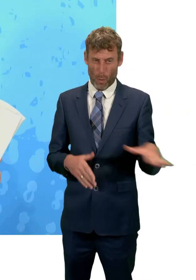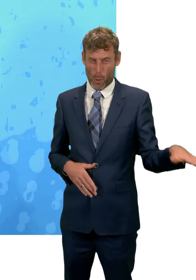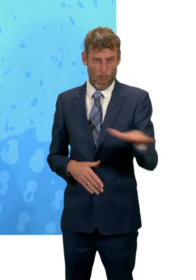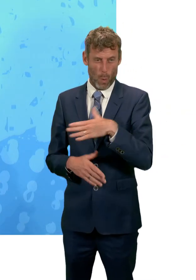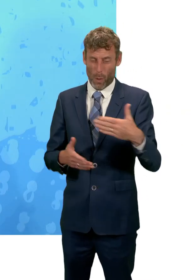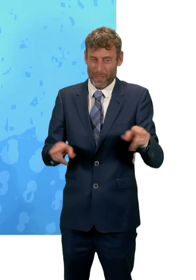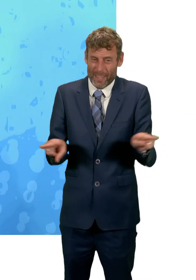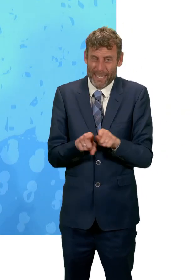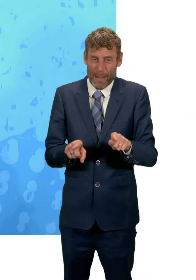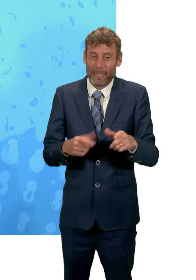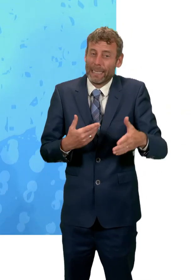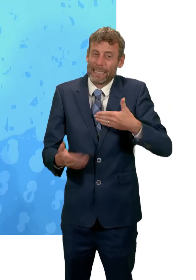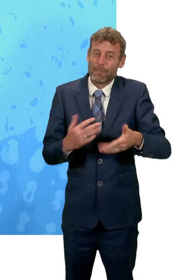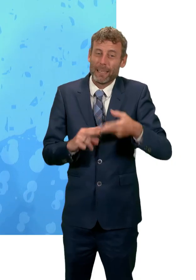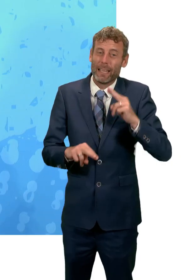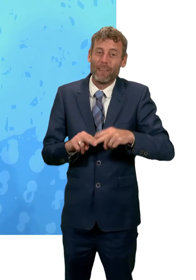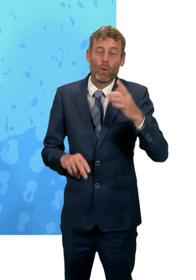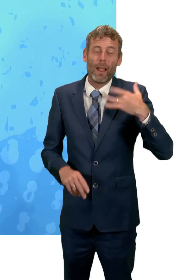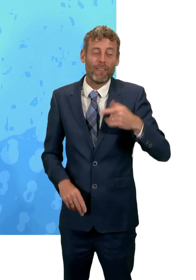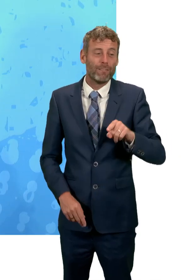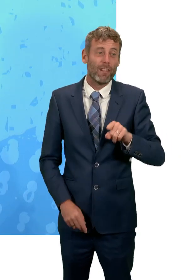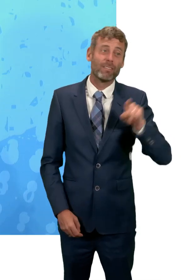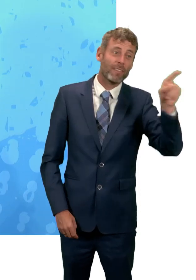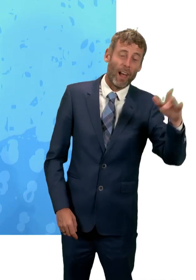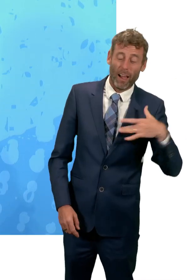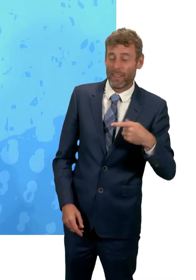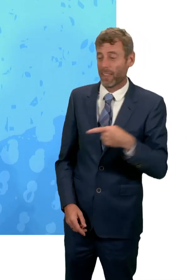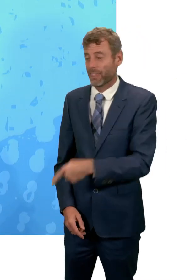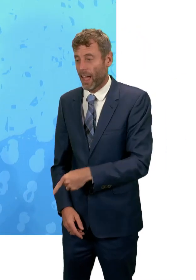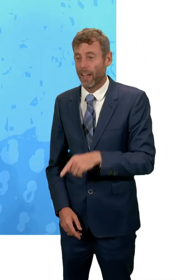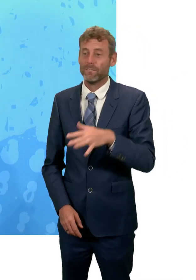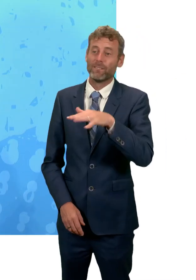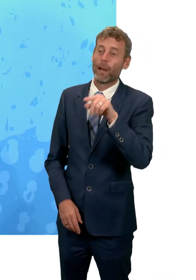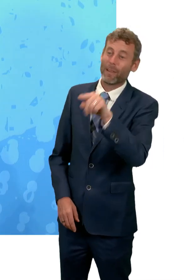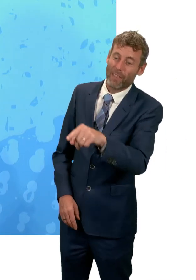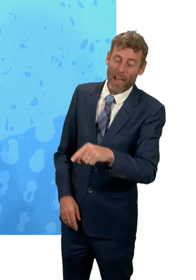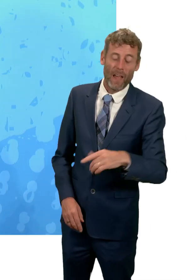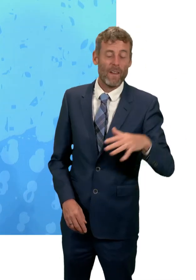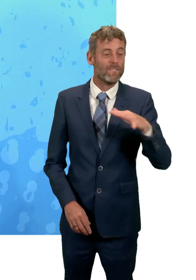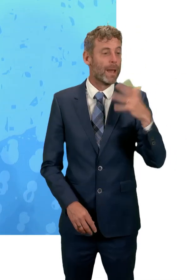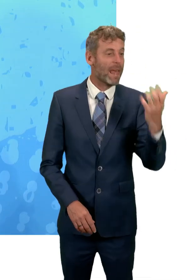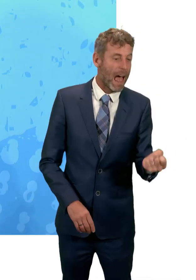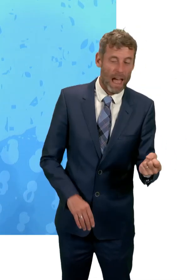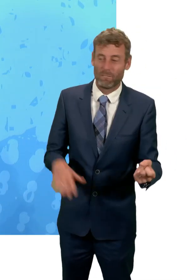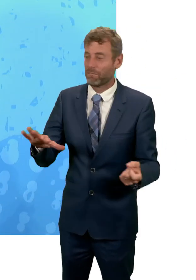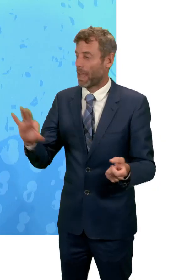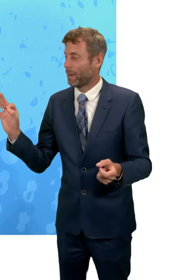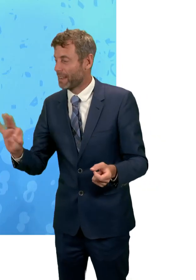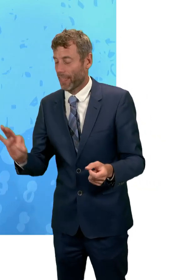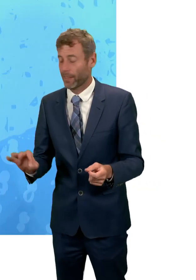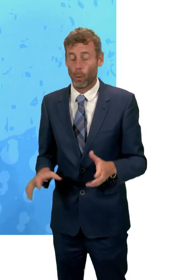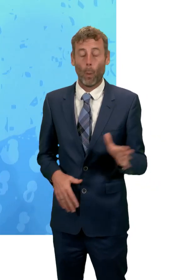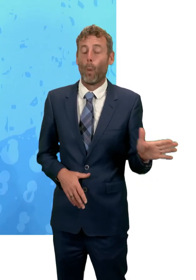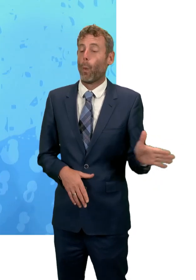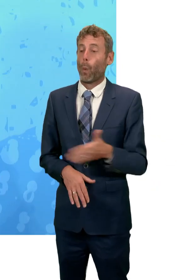they're from or what their background is. The children are all the same. They look at you the same way. They want to learn the same way. They